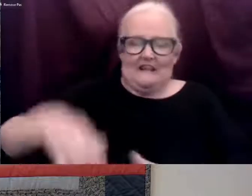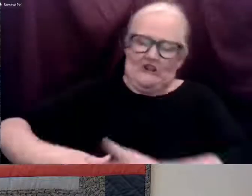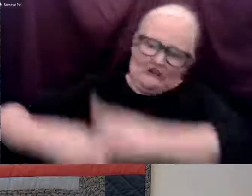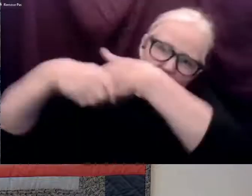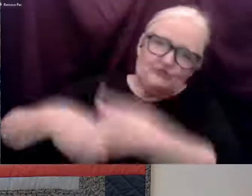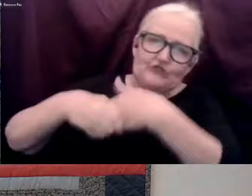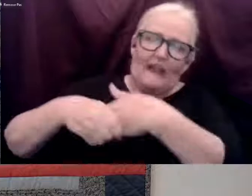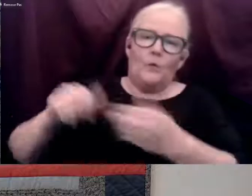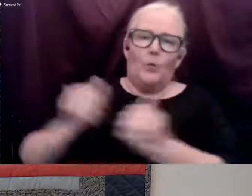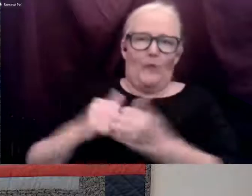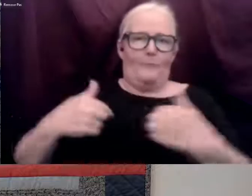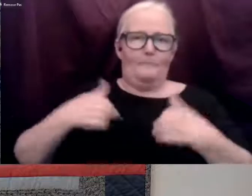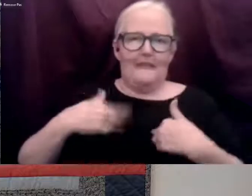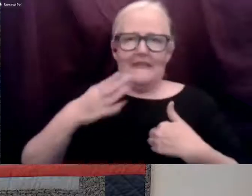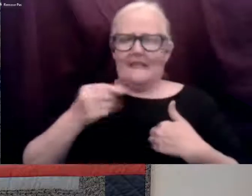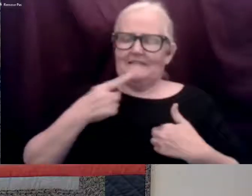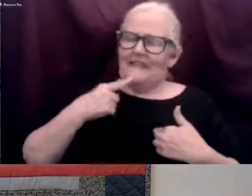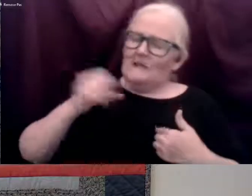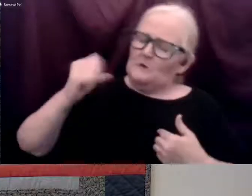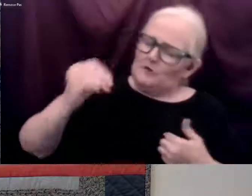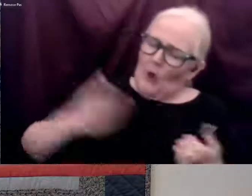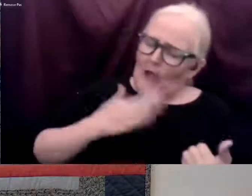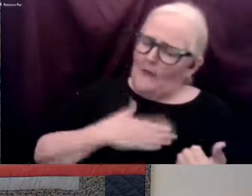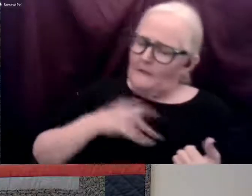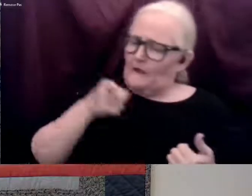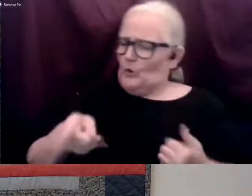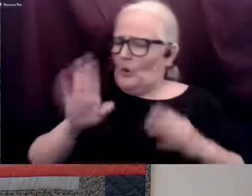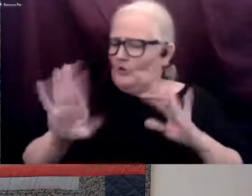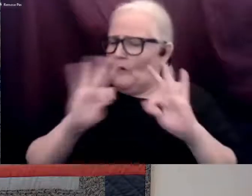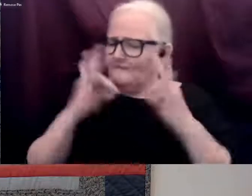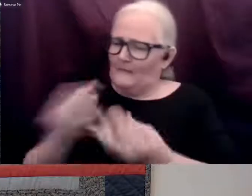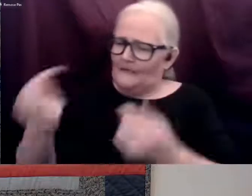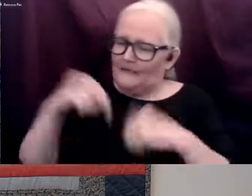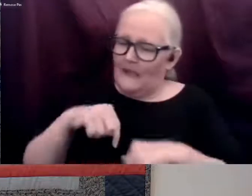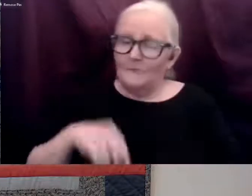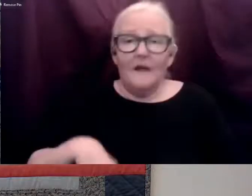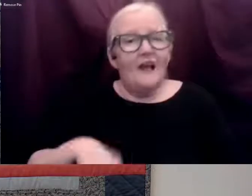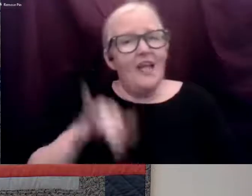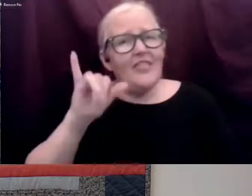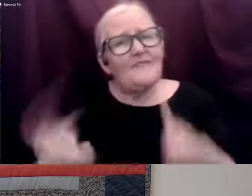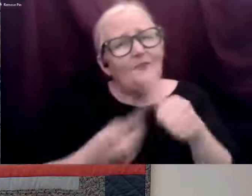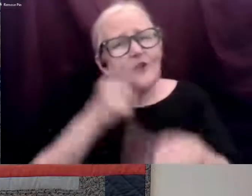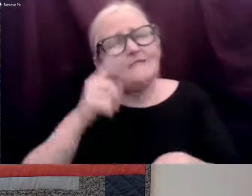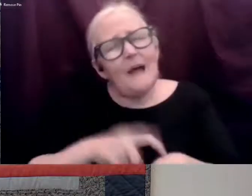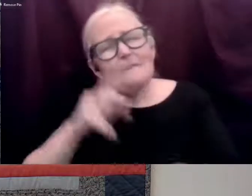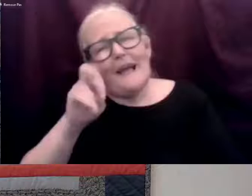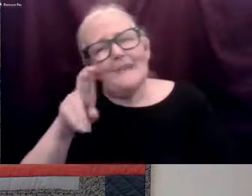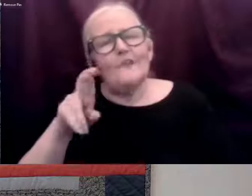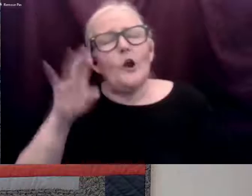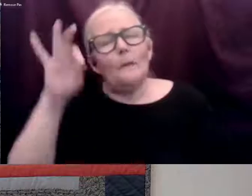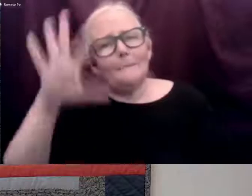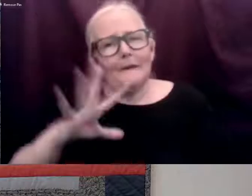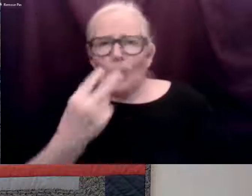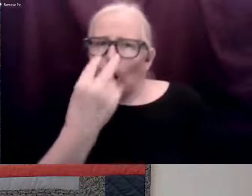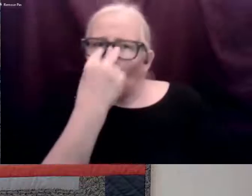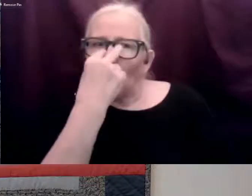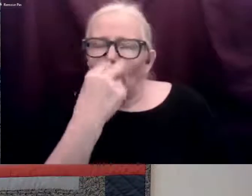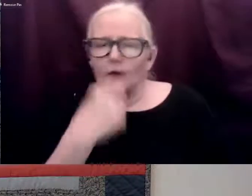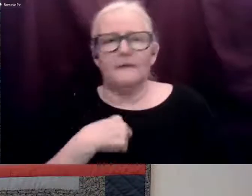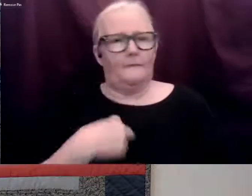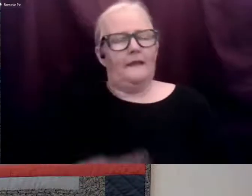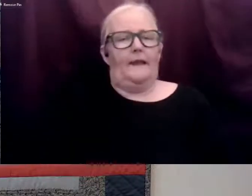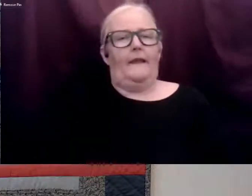and I were there. No minister had ever even looked me in the eye before that moment. And I remember that we sang Morning